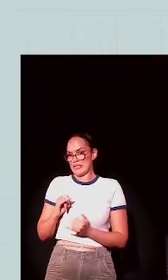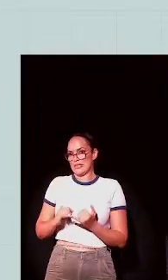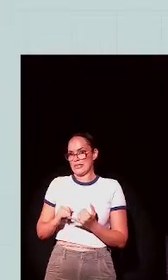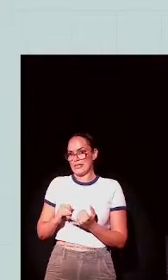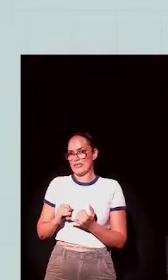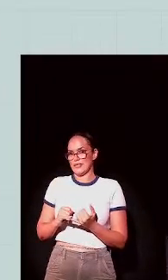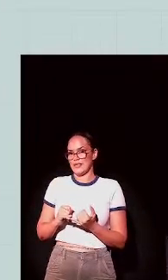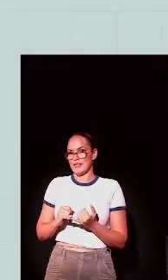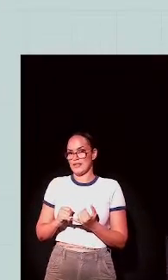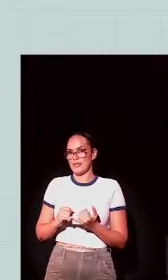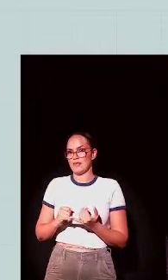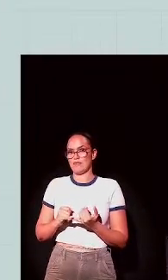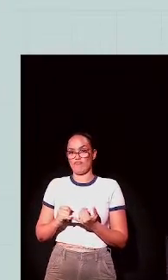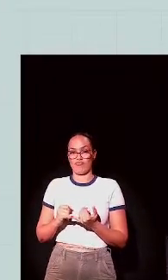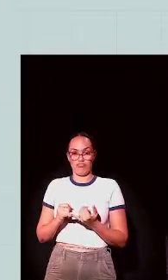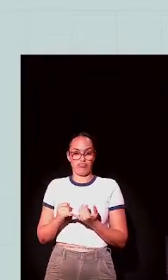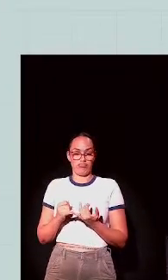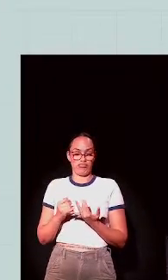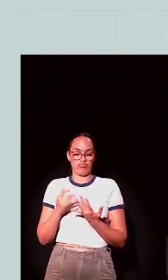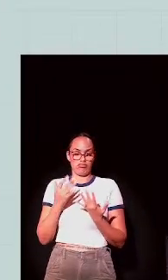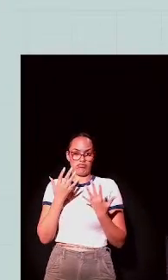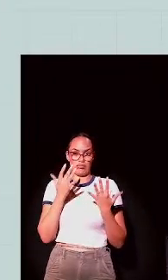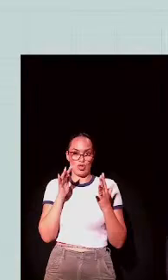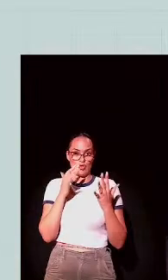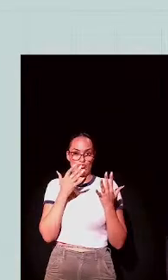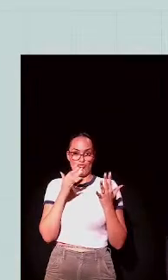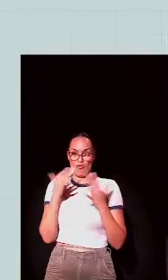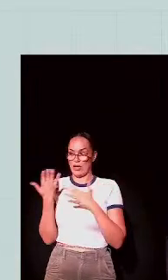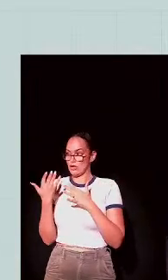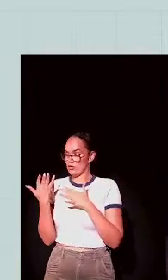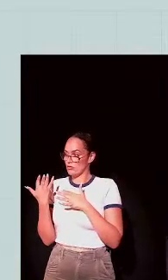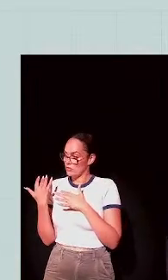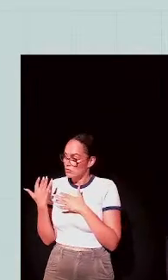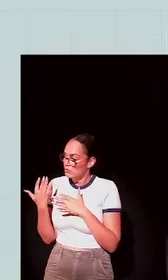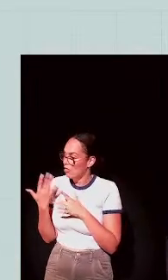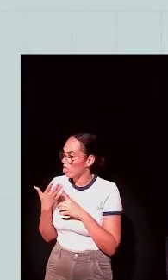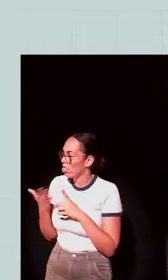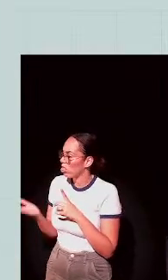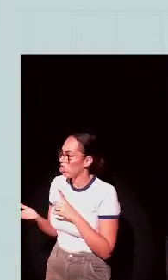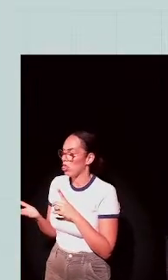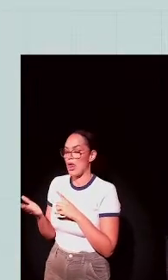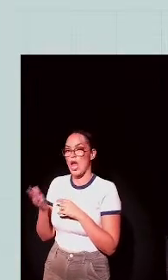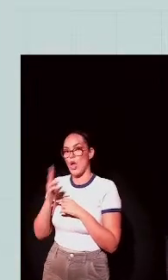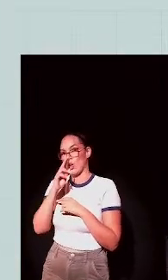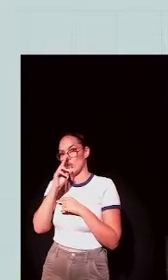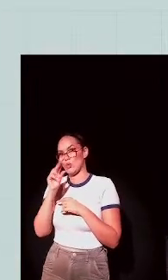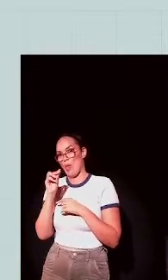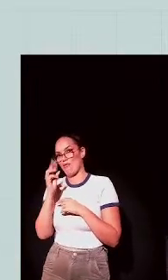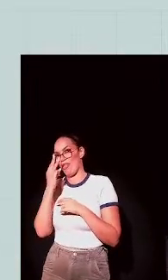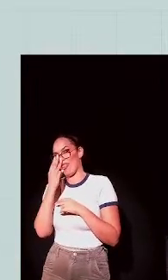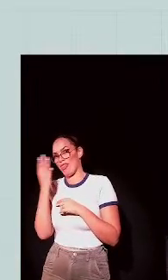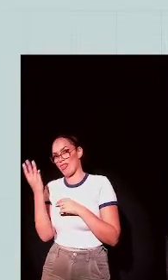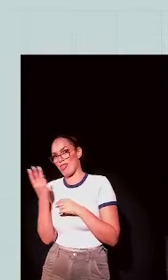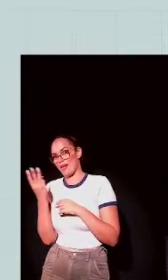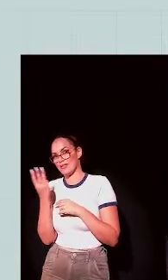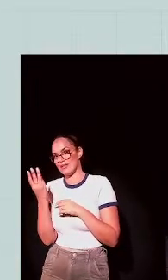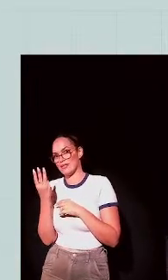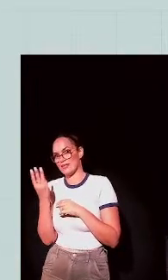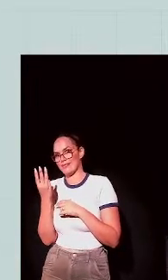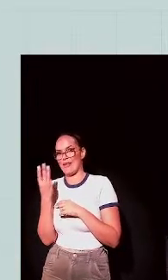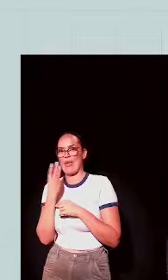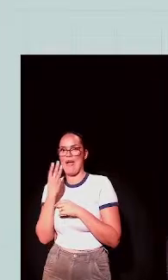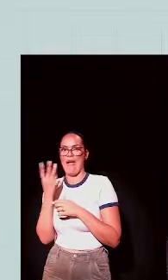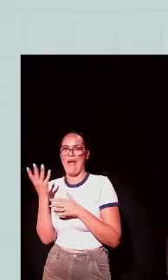I did have a few distractions, and when I was about 12 or 13, I got myself my first home